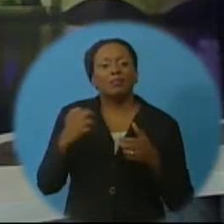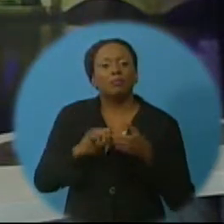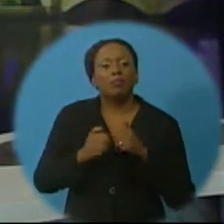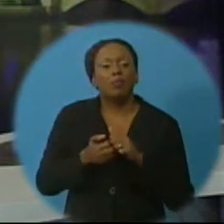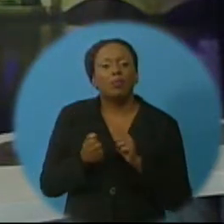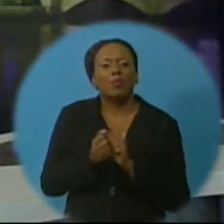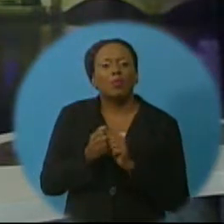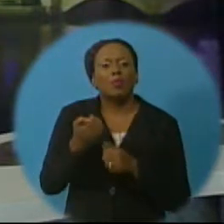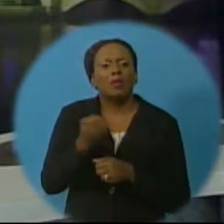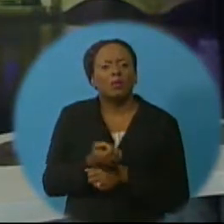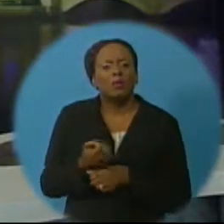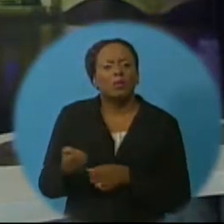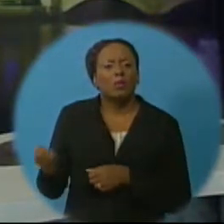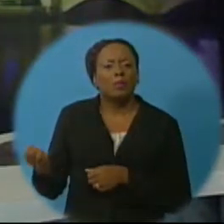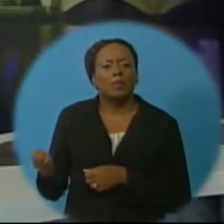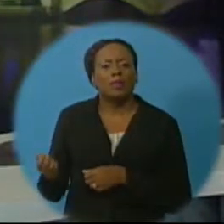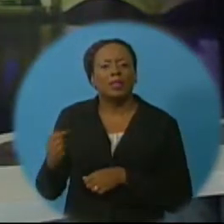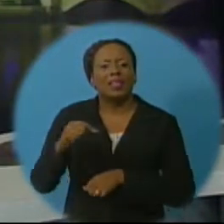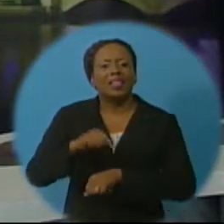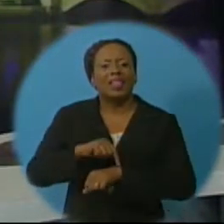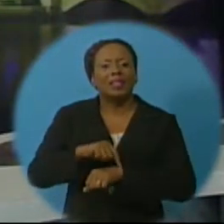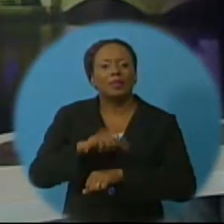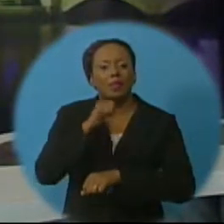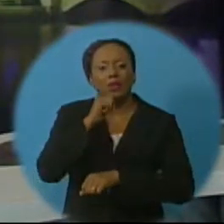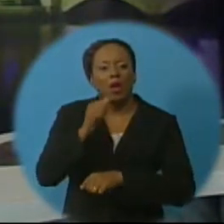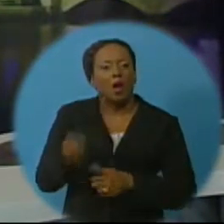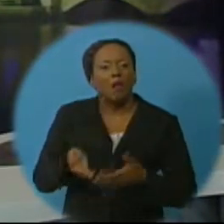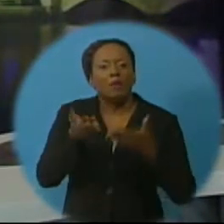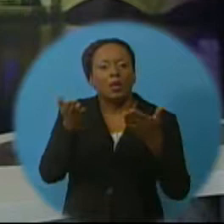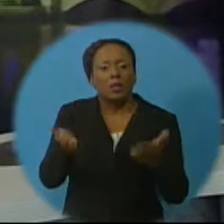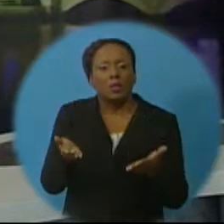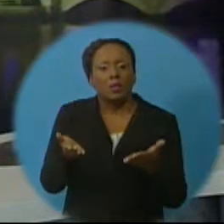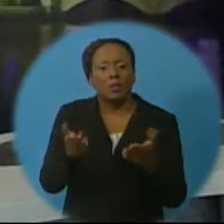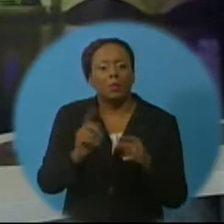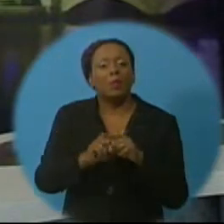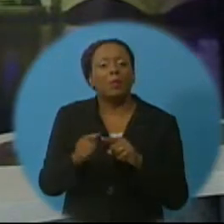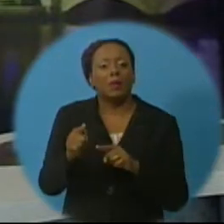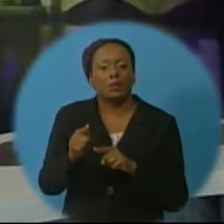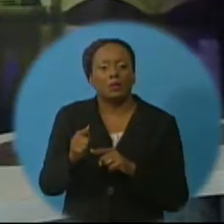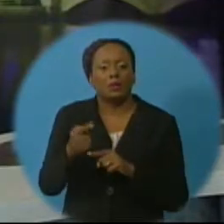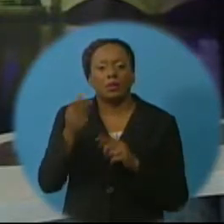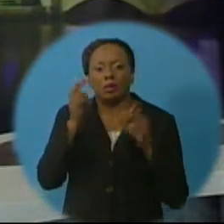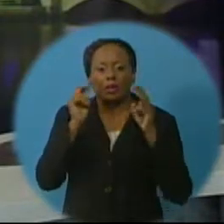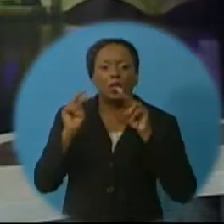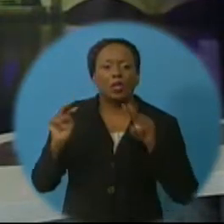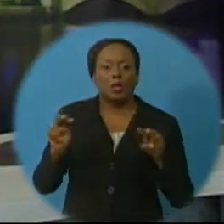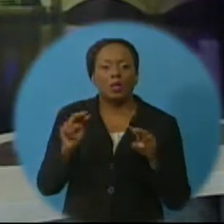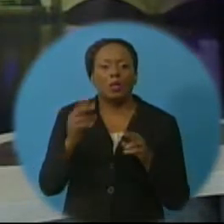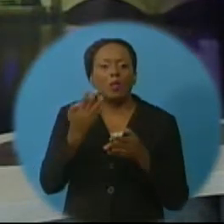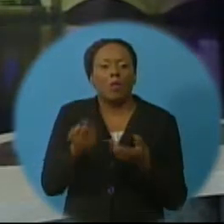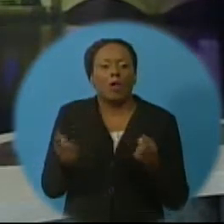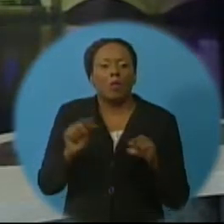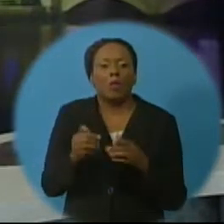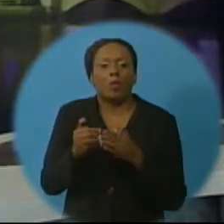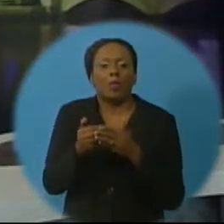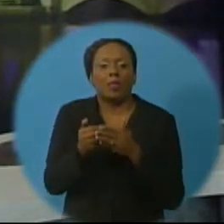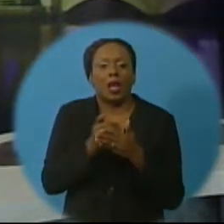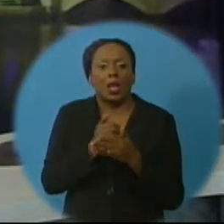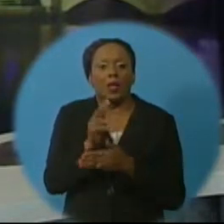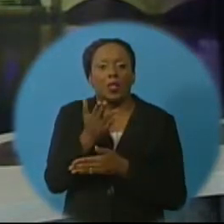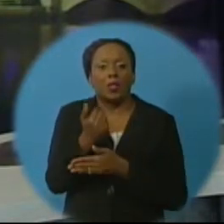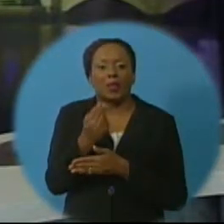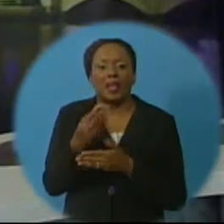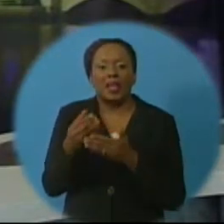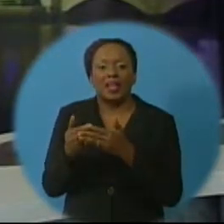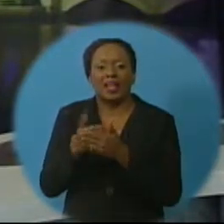time equipment at the National Stadium, times were not available following the 200-meter prelims. However, CBC's Damien Best takes a look at